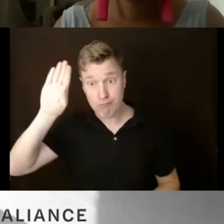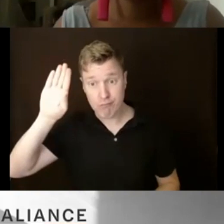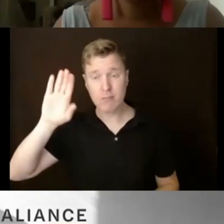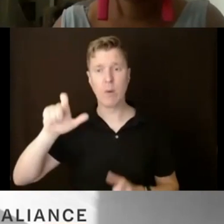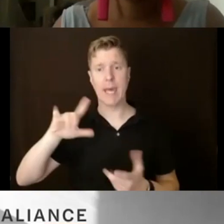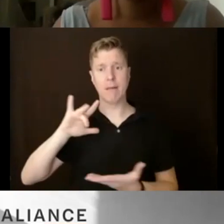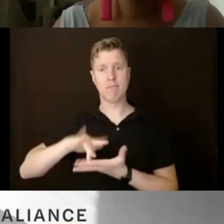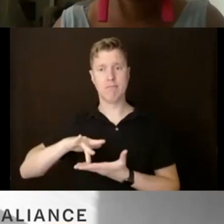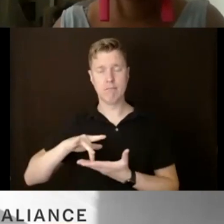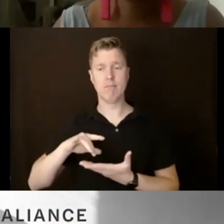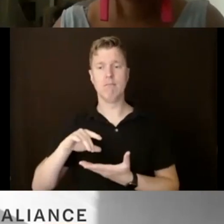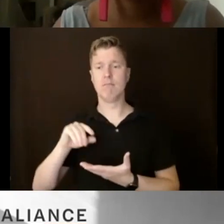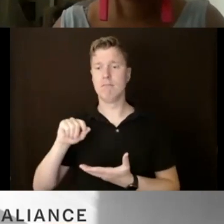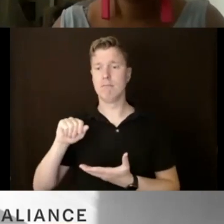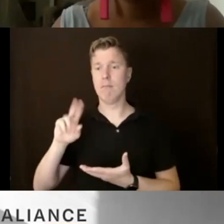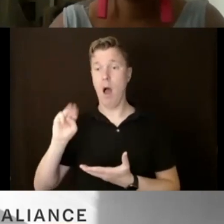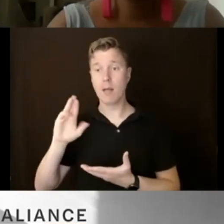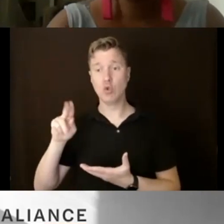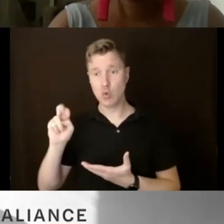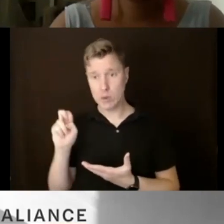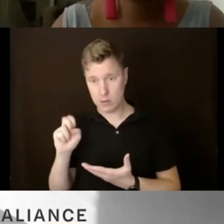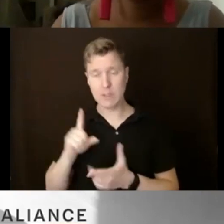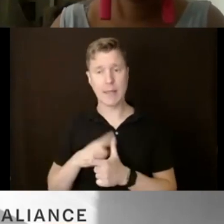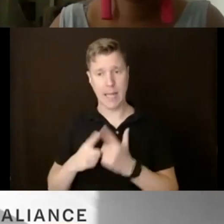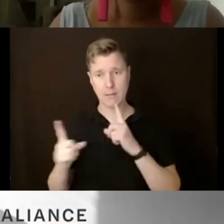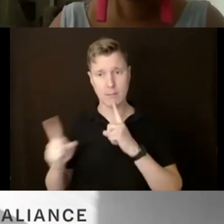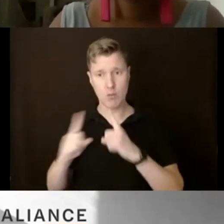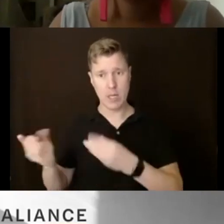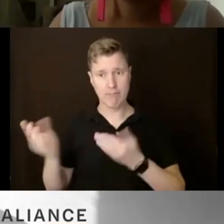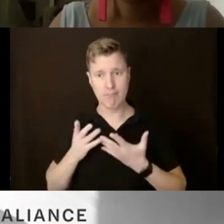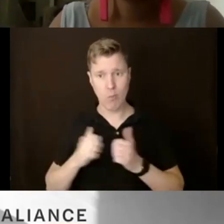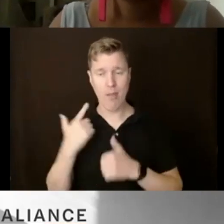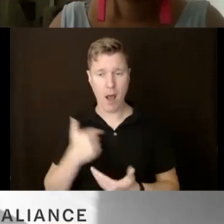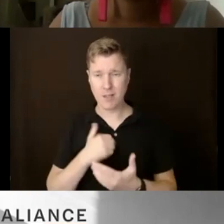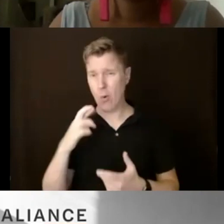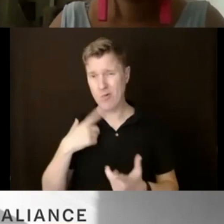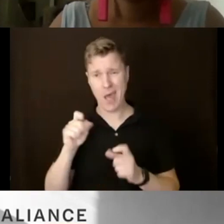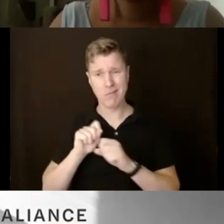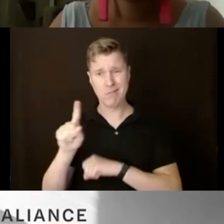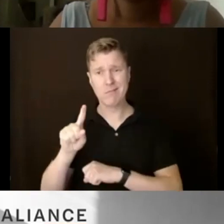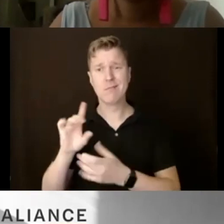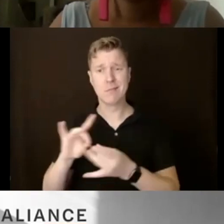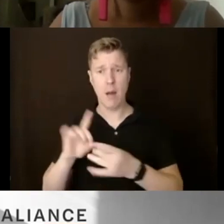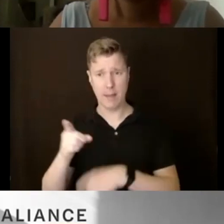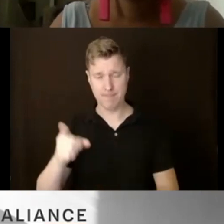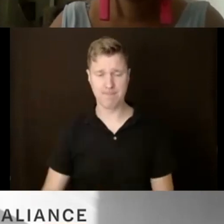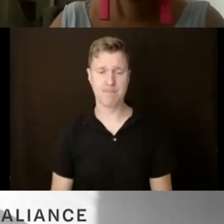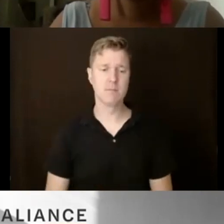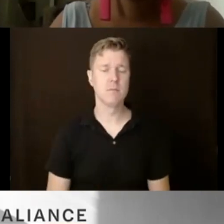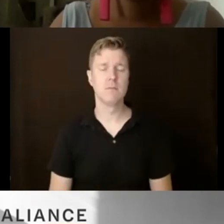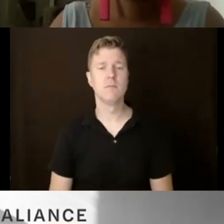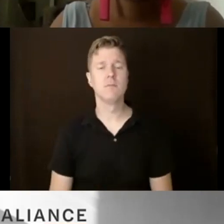back in and that you can communicate with us, or even put your comment in the chat section. Yeah, Yolanda, I